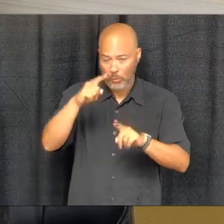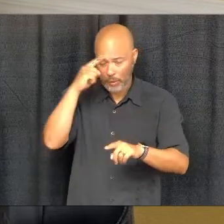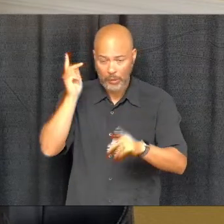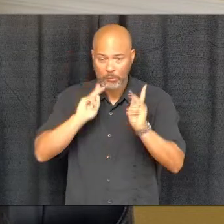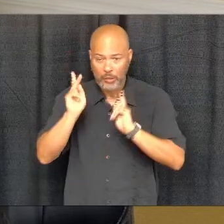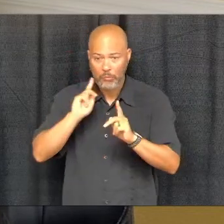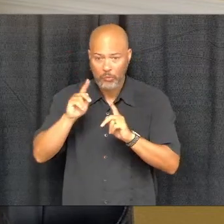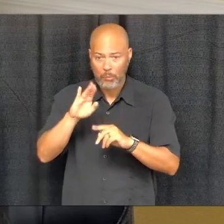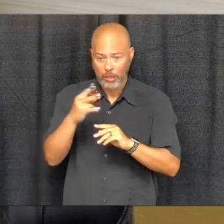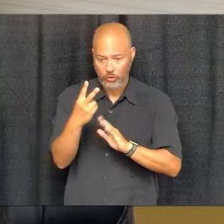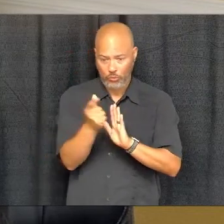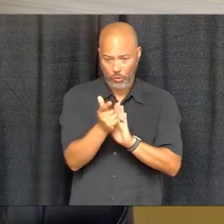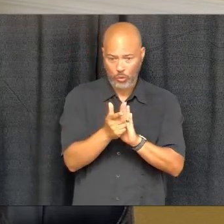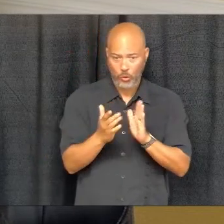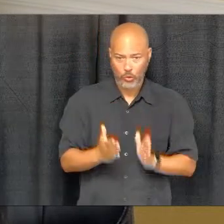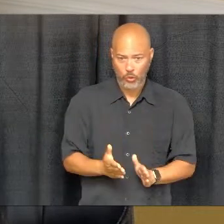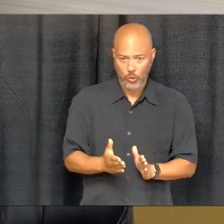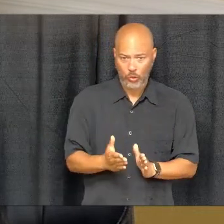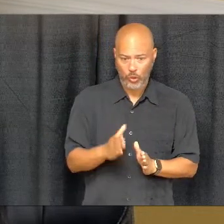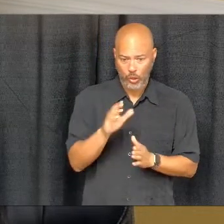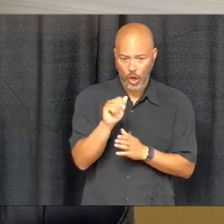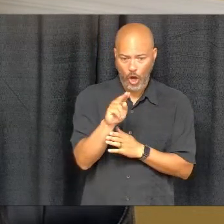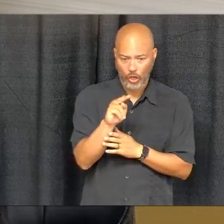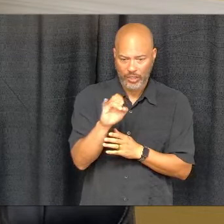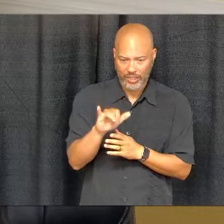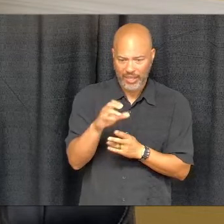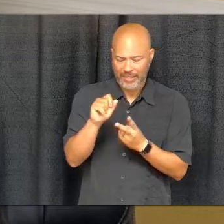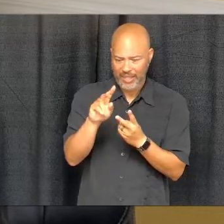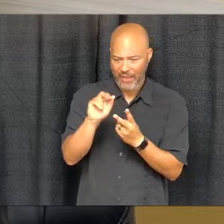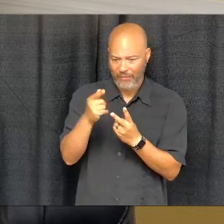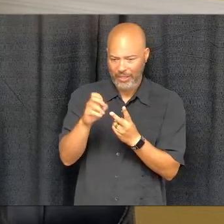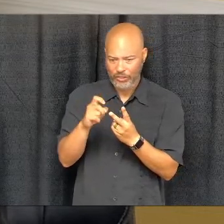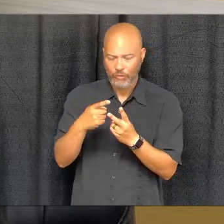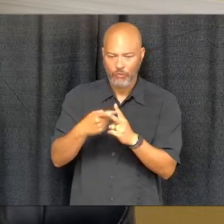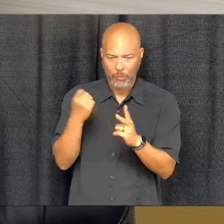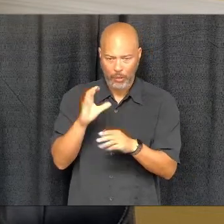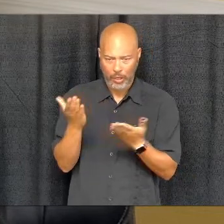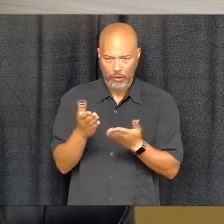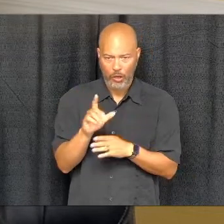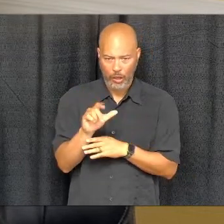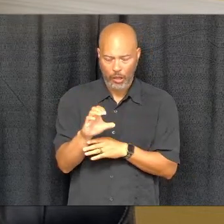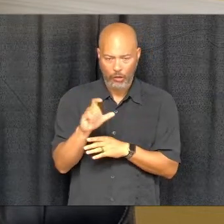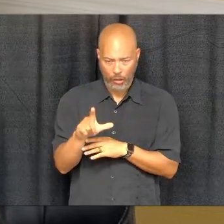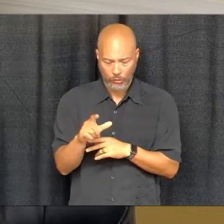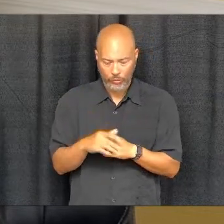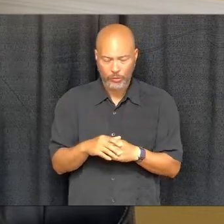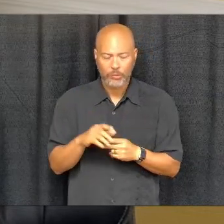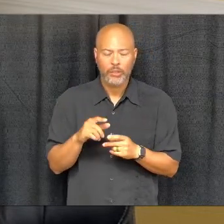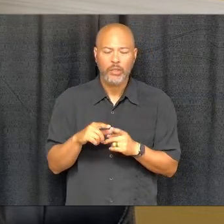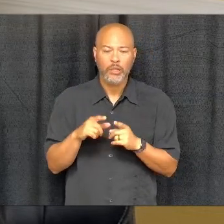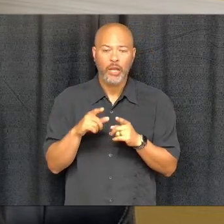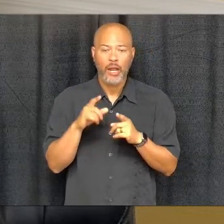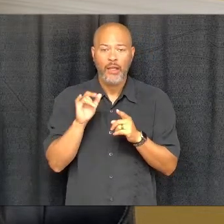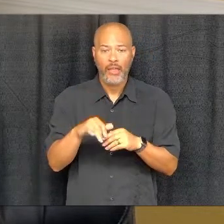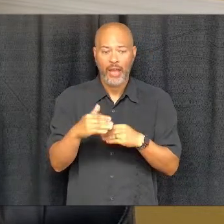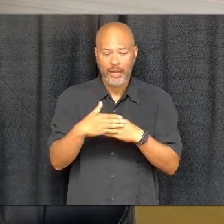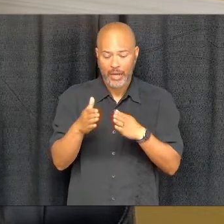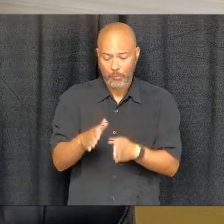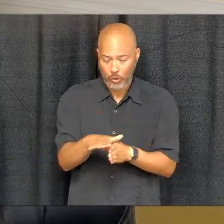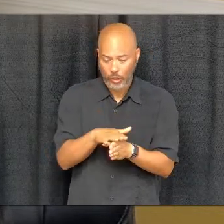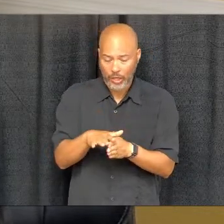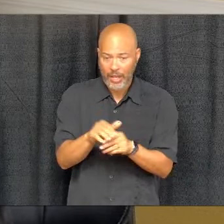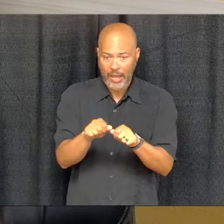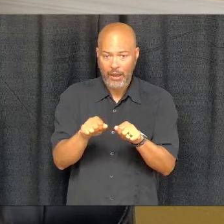two lawyers, Carney and Savage of Clarksville. In the Red River neighborhood, many